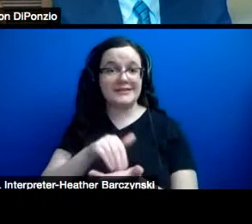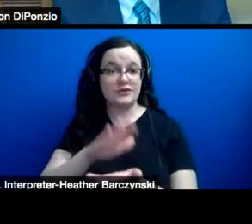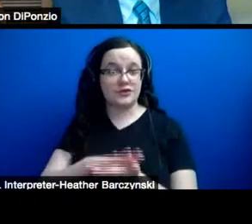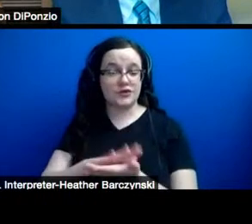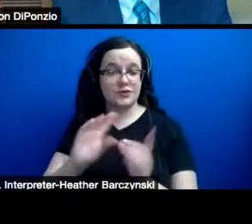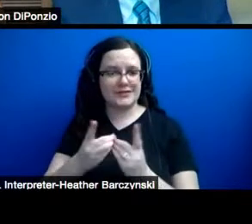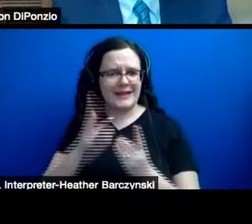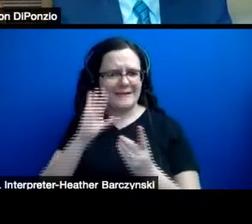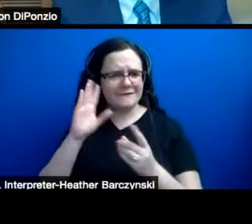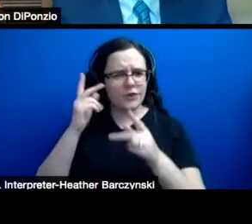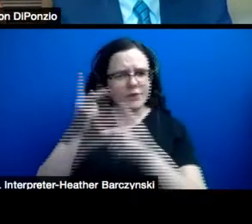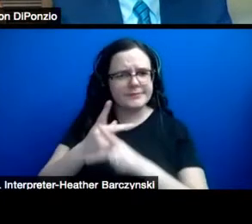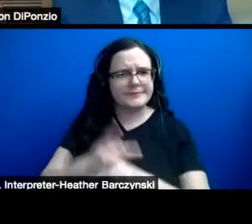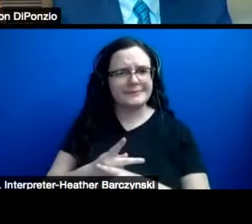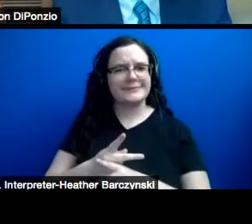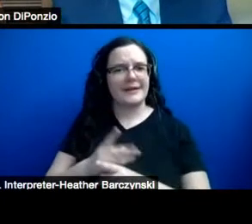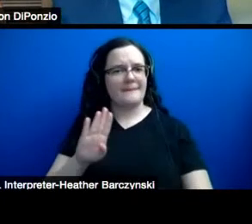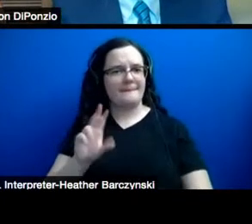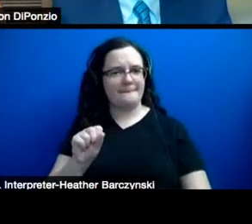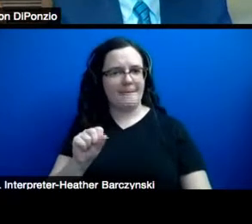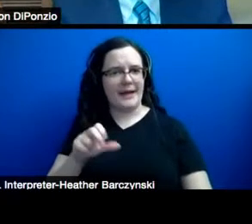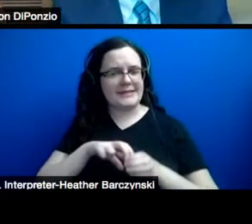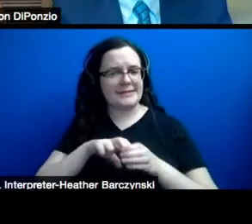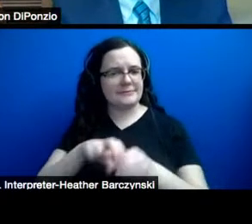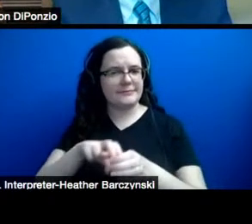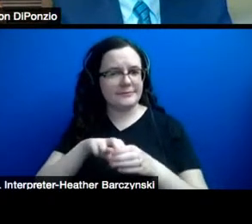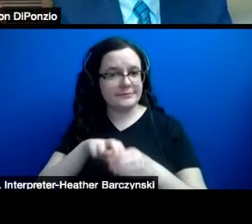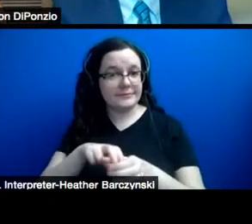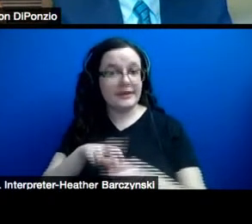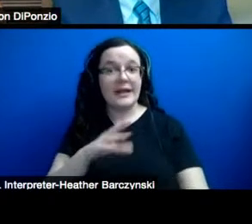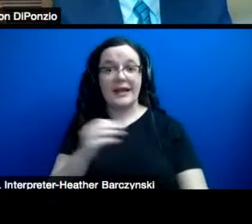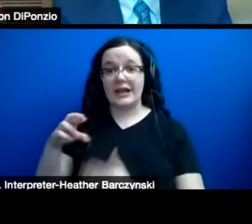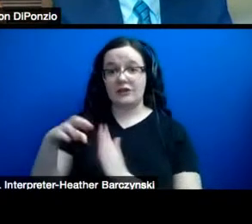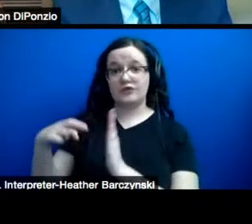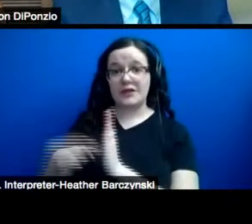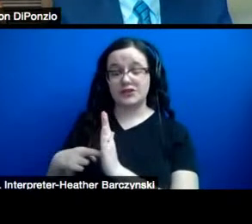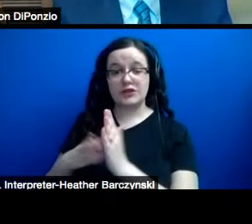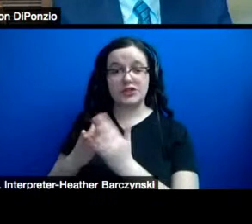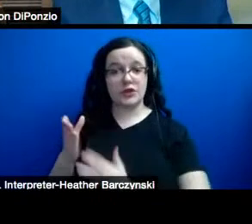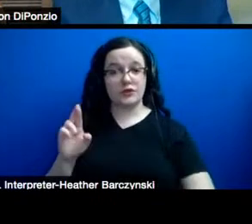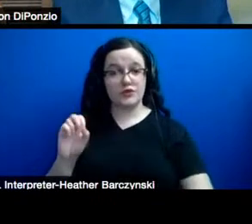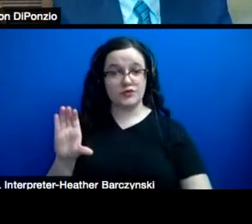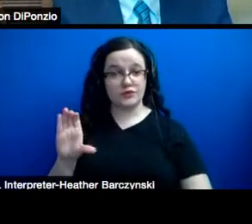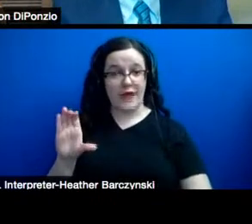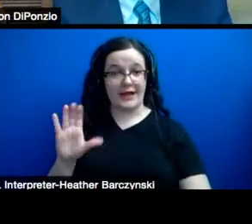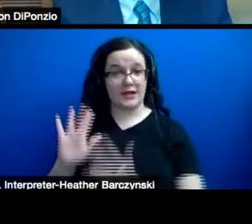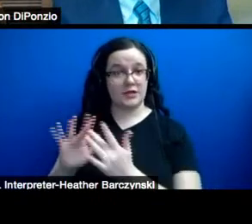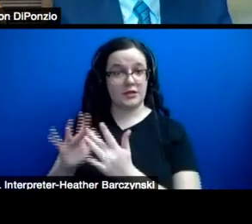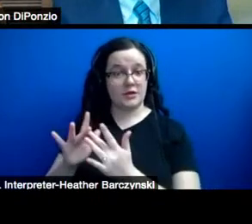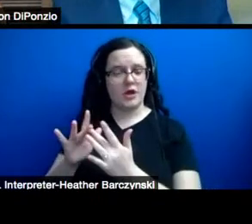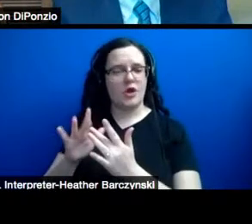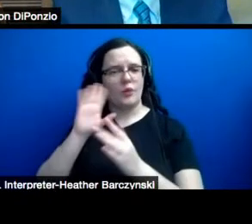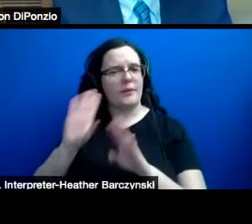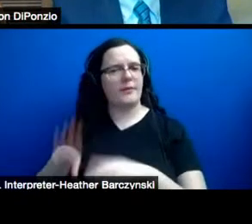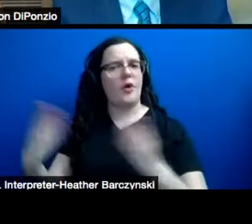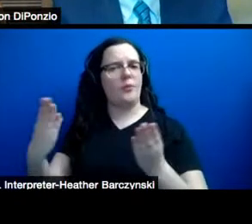the students, and registration through the recreation portal will be set up and open to the community in March.